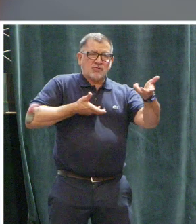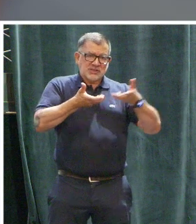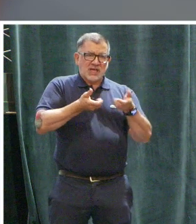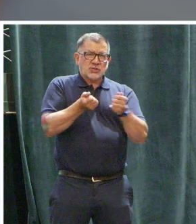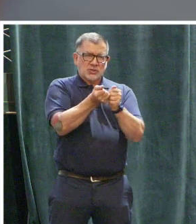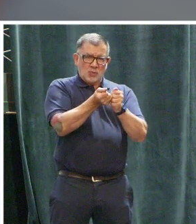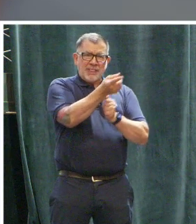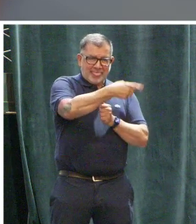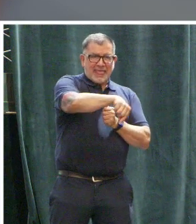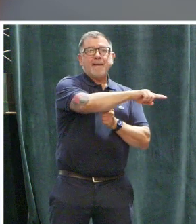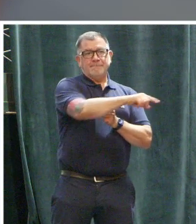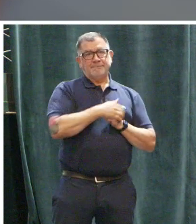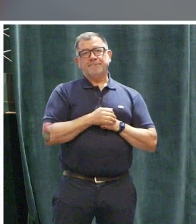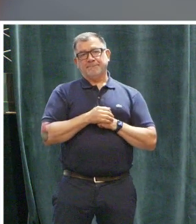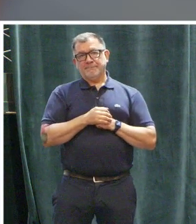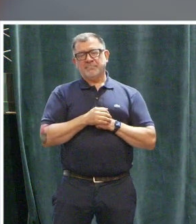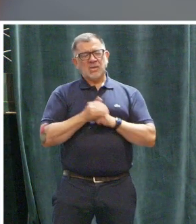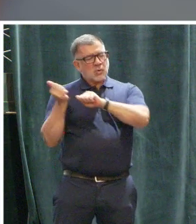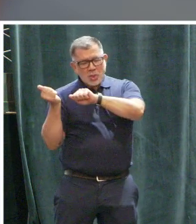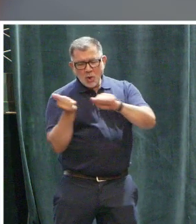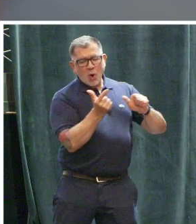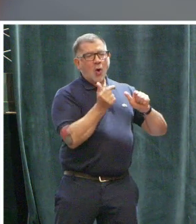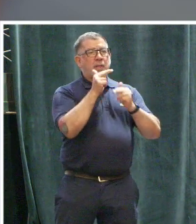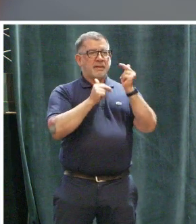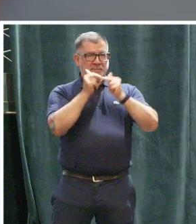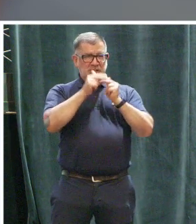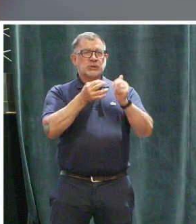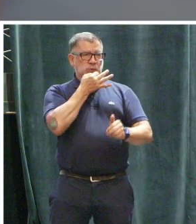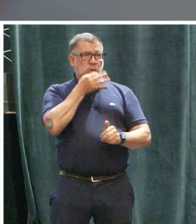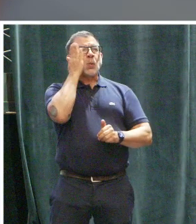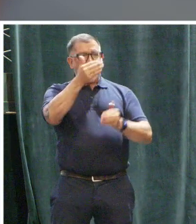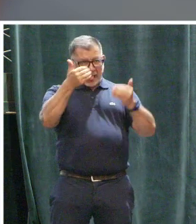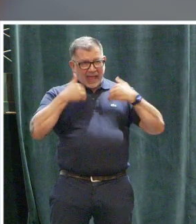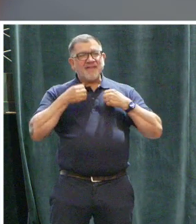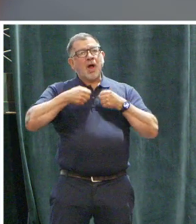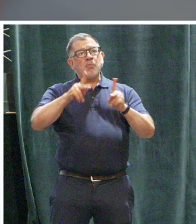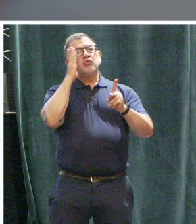for interaction with all of those buildings in the coming months.